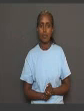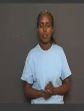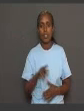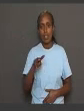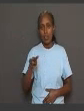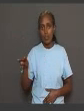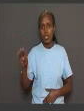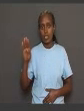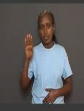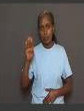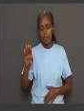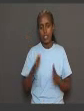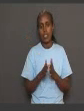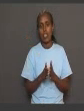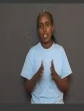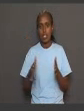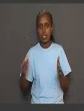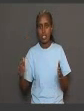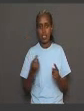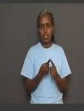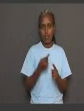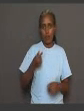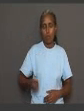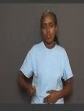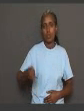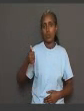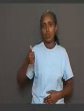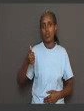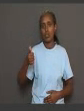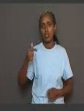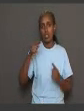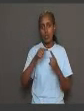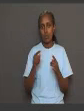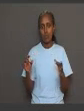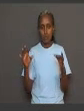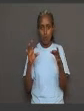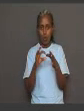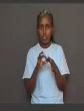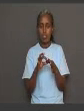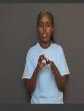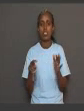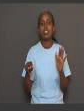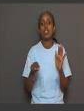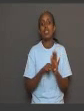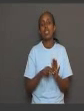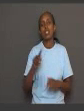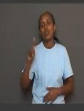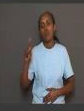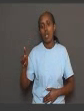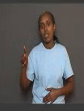Vector B extends from the origin to coordinates